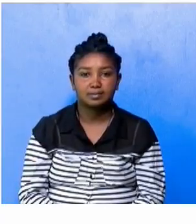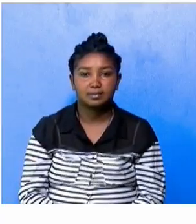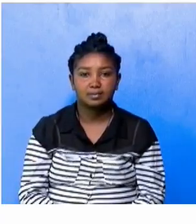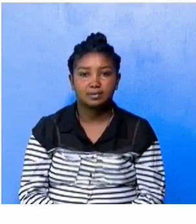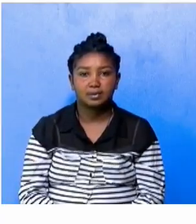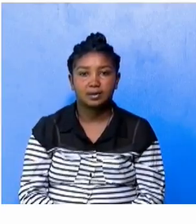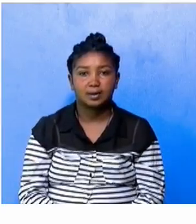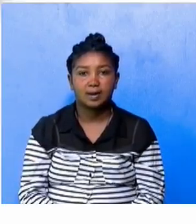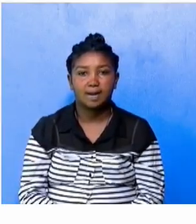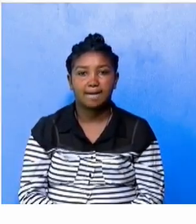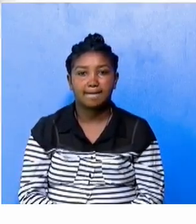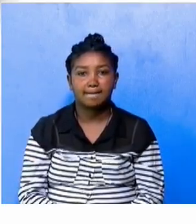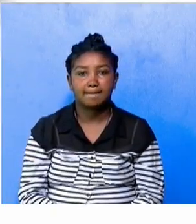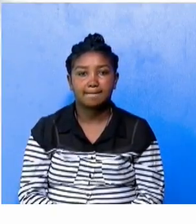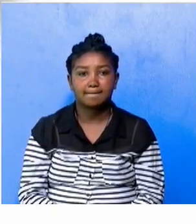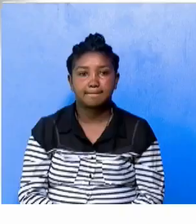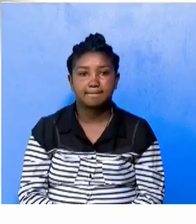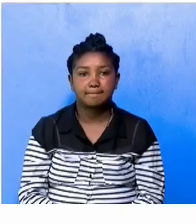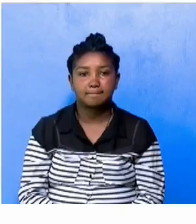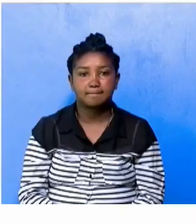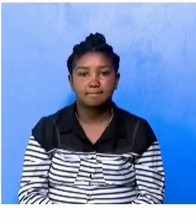Continuous